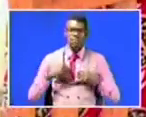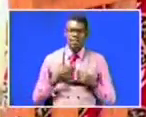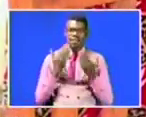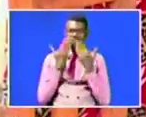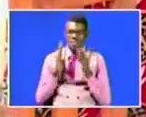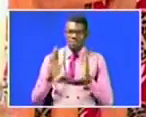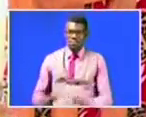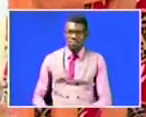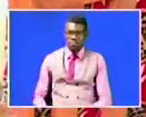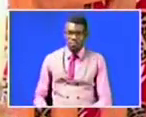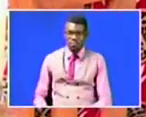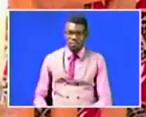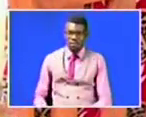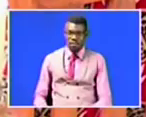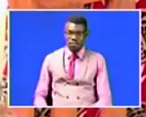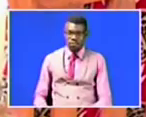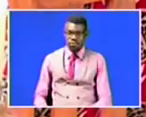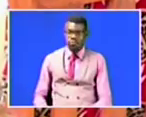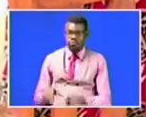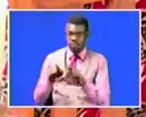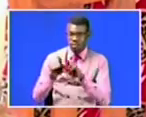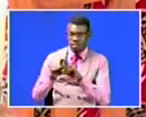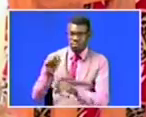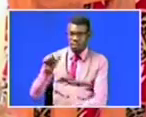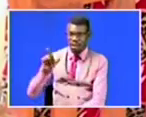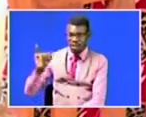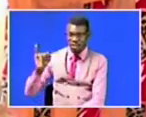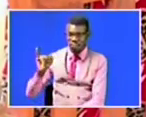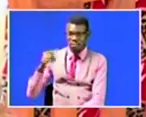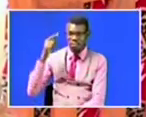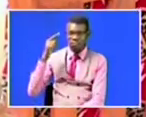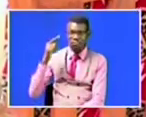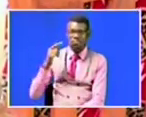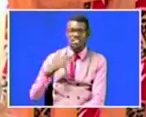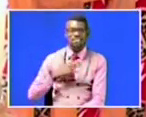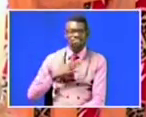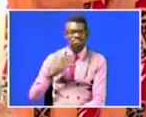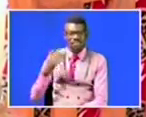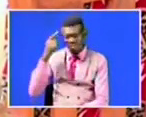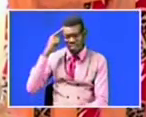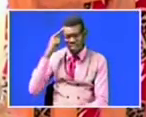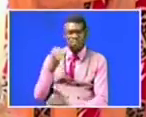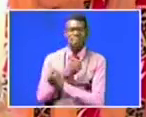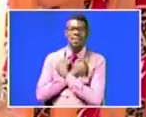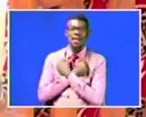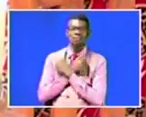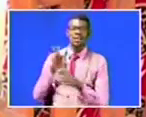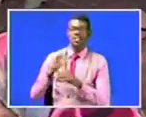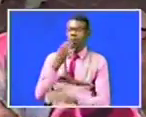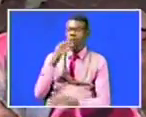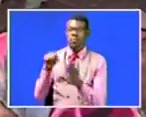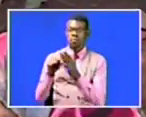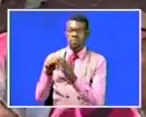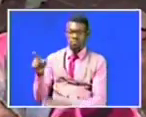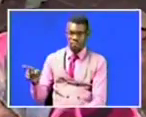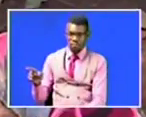Apart from other predisposing factors, Ali's throat tumor was linked to his love for hot tea. His family admits that they are